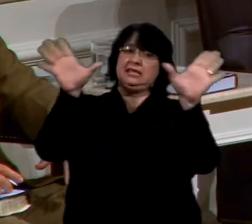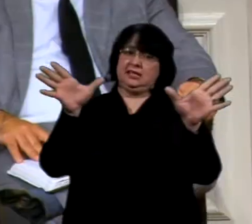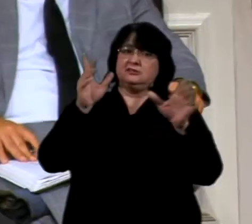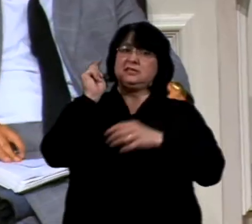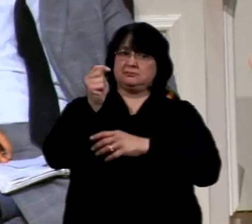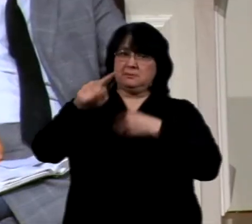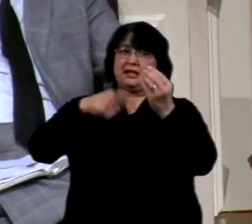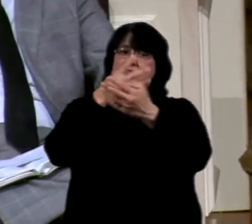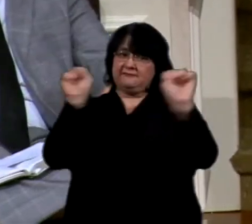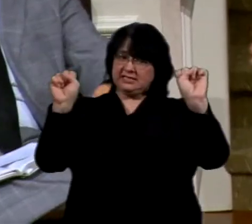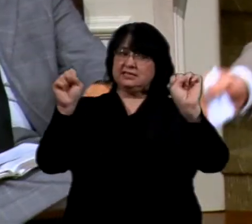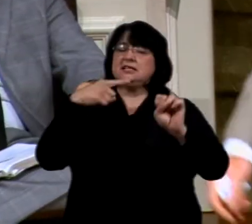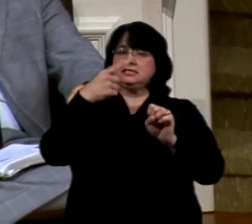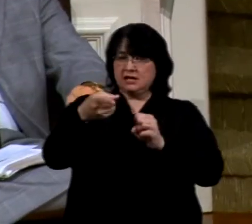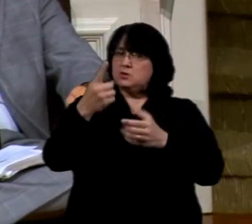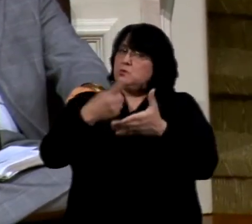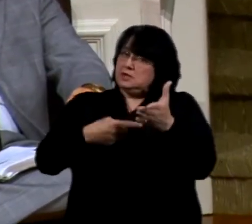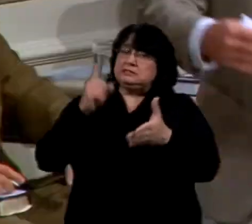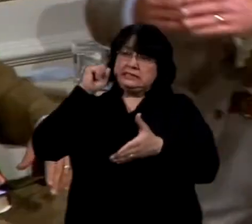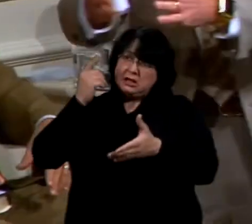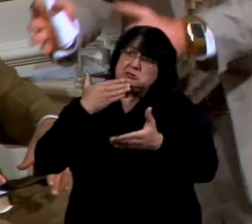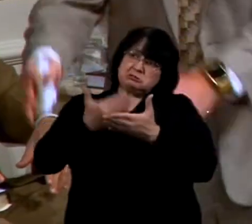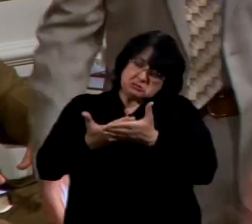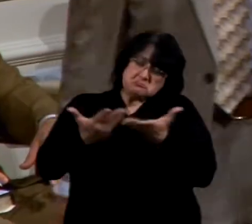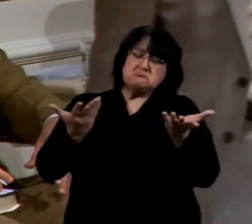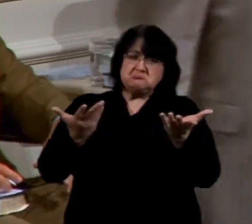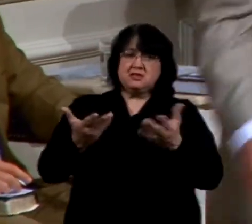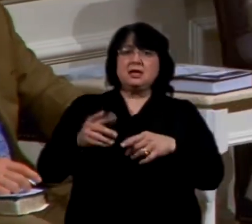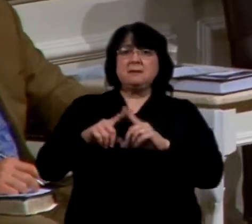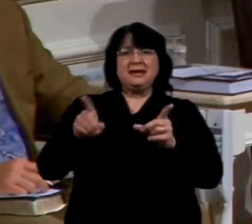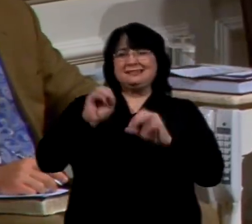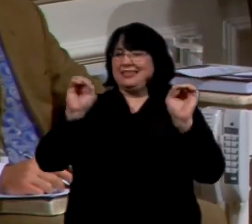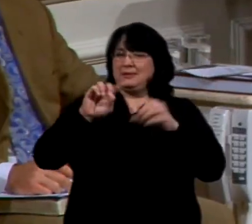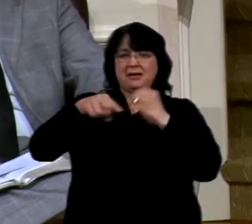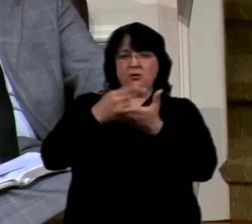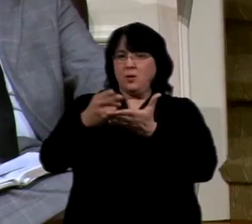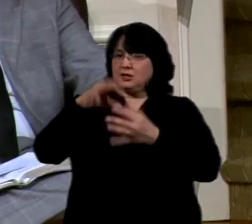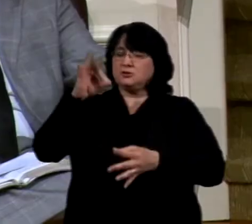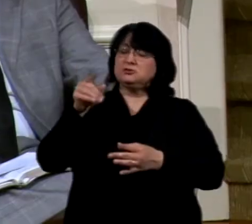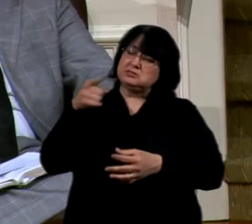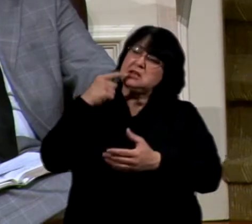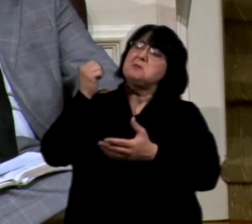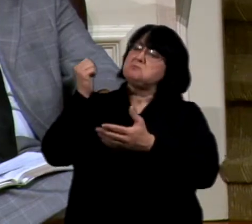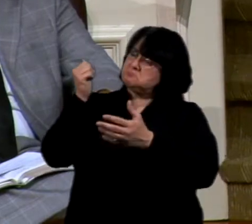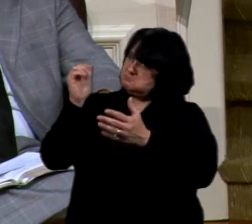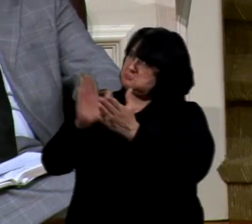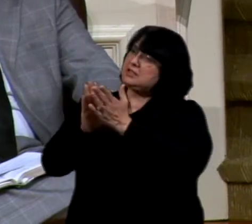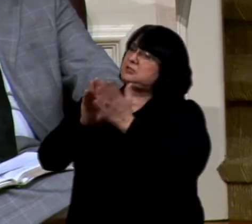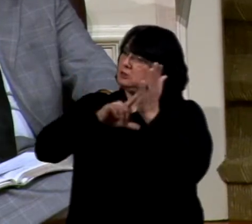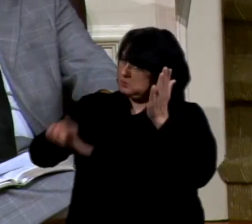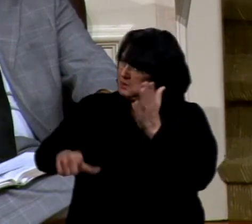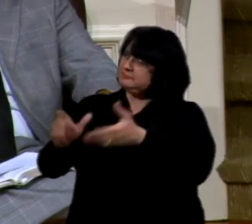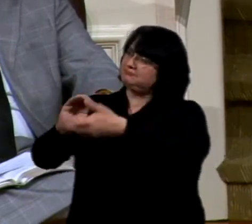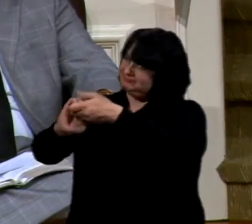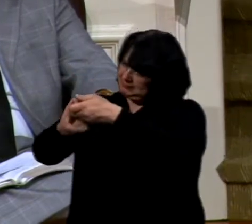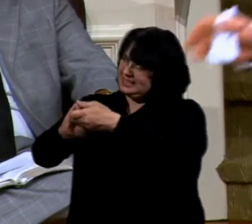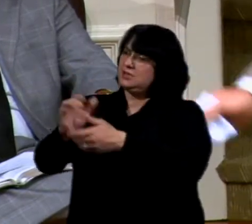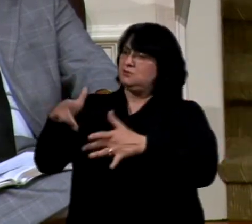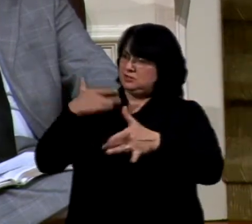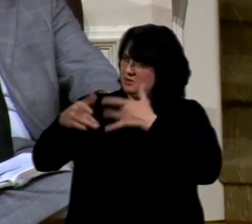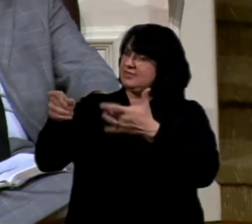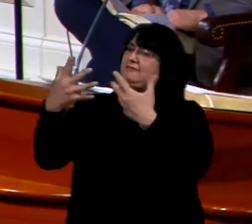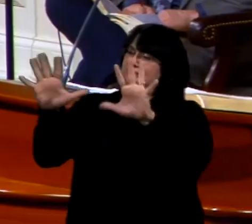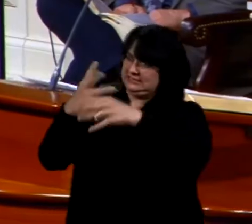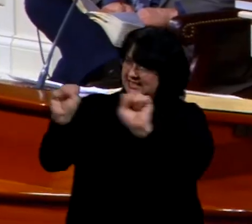tell you, and what sounds good, we're not the Holy Ghost, but there's nothing in there. Then you're going to say, praise the Lord, shake their hand, rejoice that they're saved, and